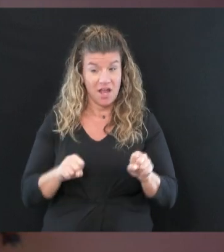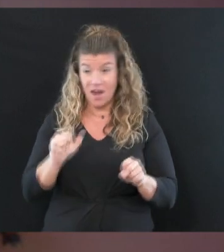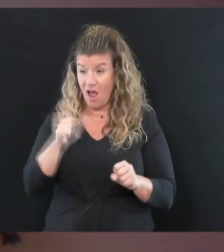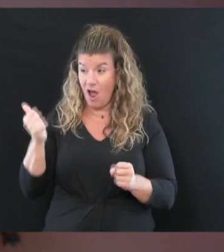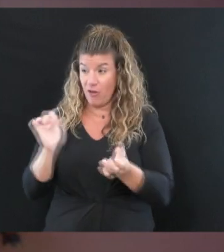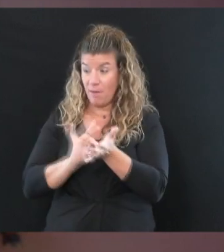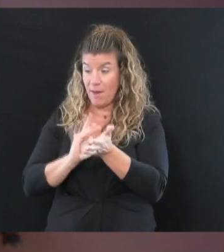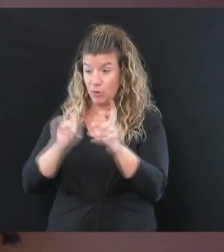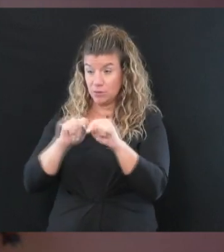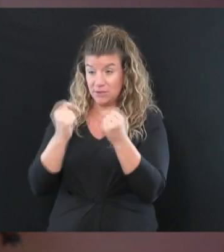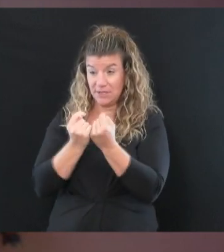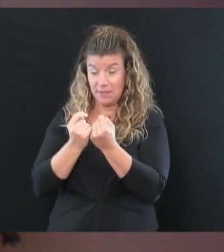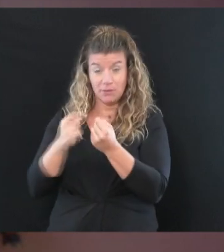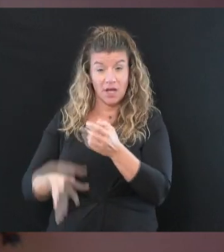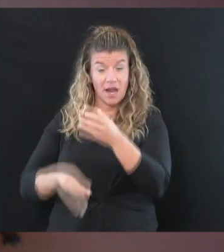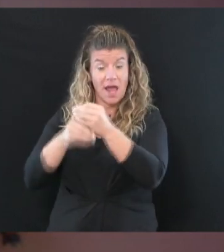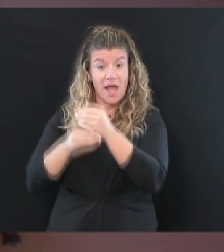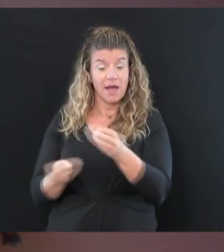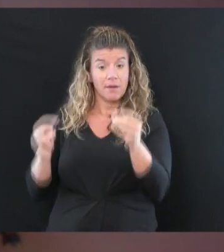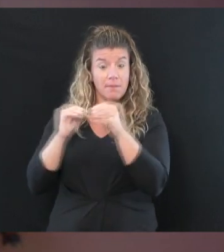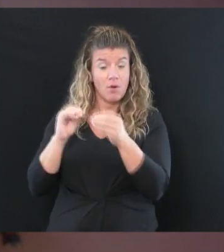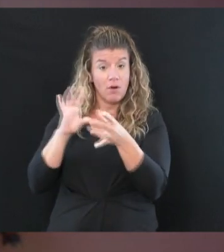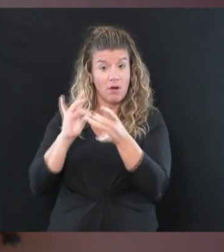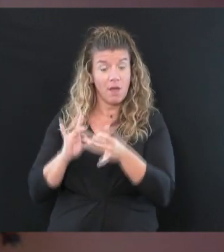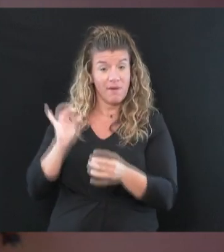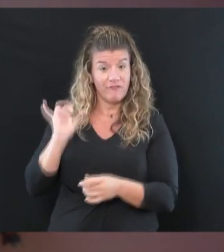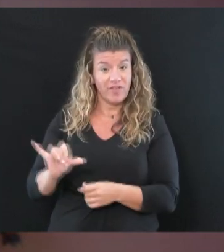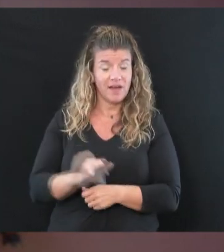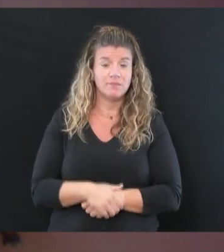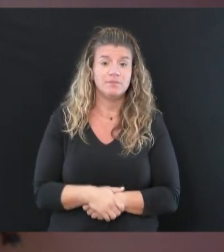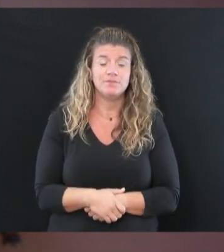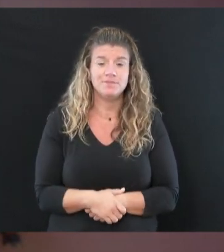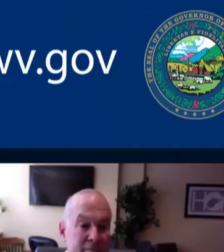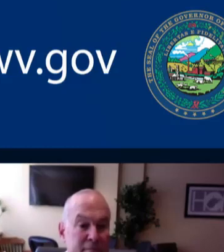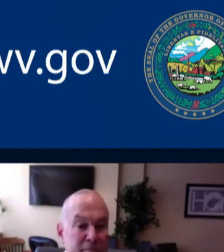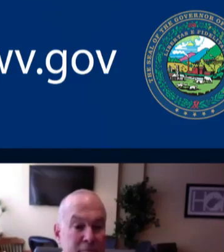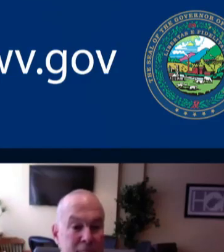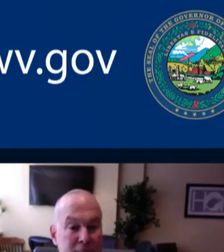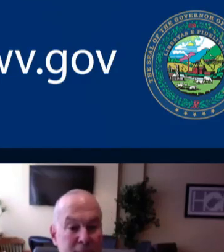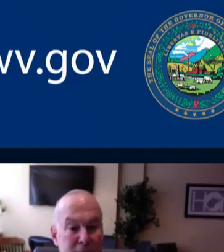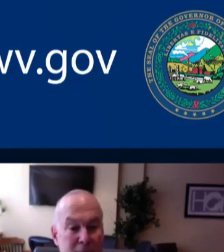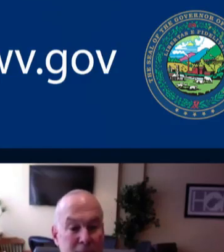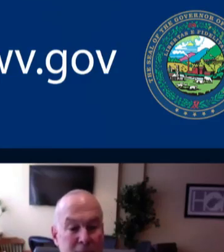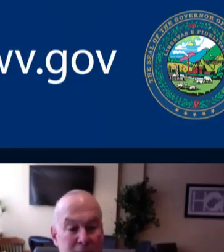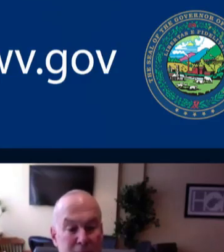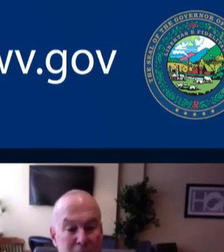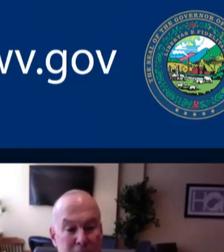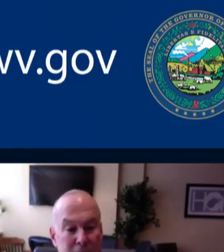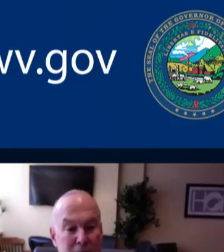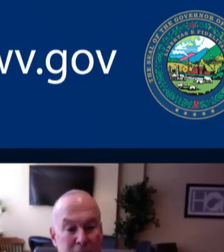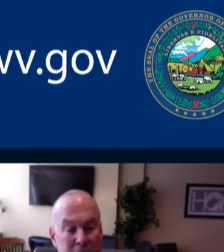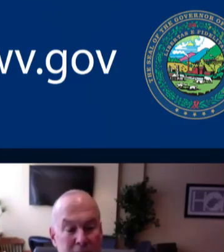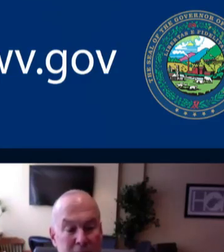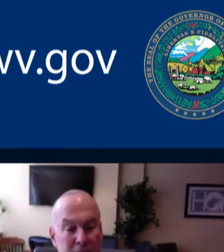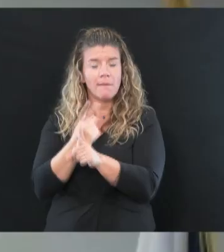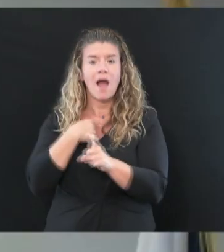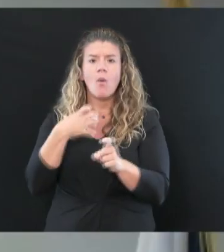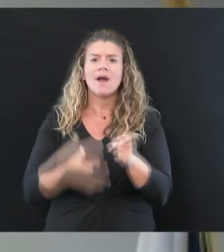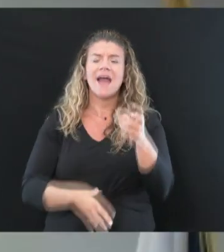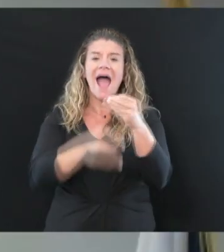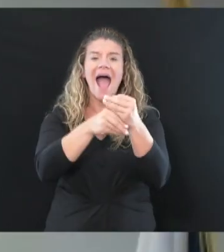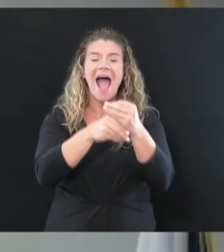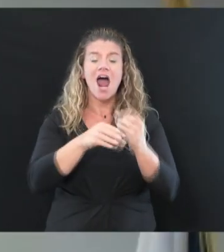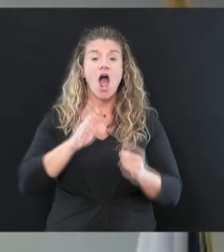could make some further or even corrective comments. No, I think that's accurate, but let me add to that a little bit. Our